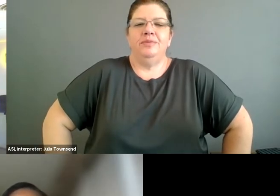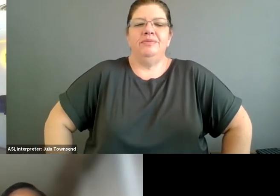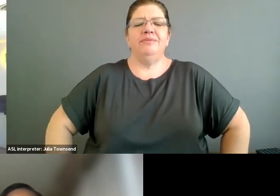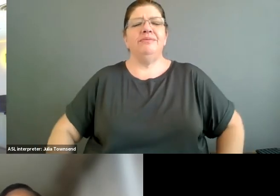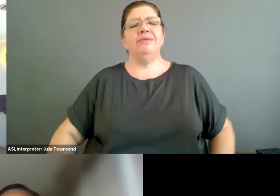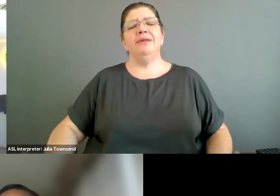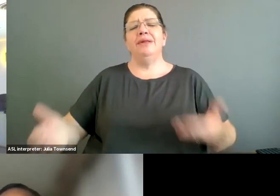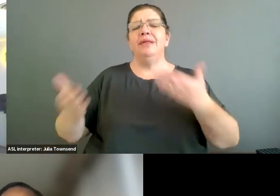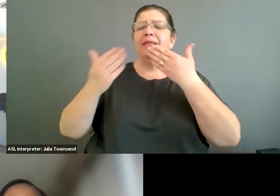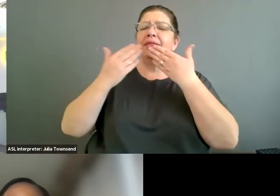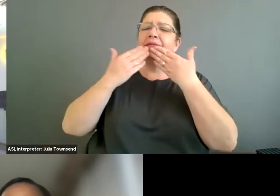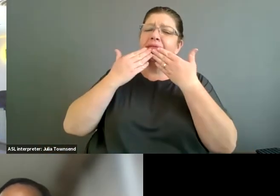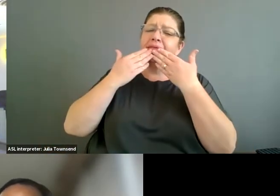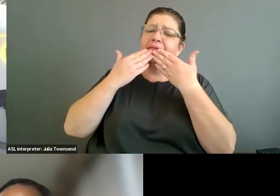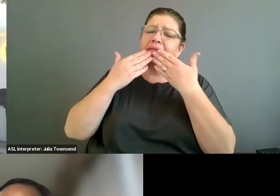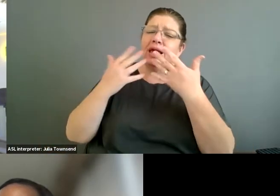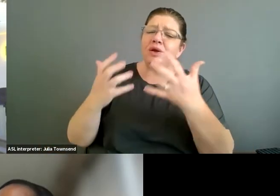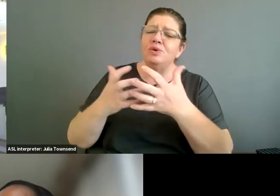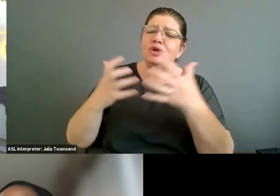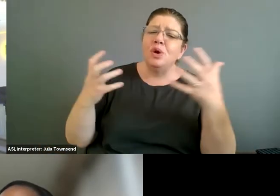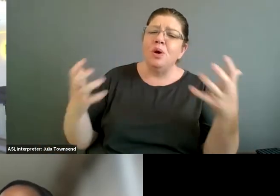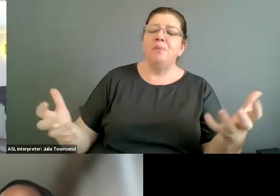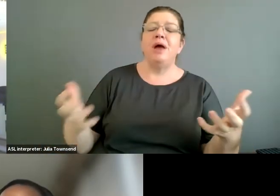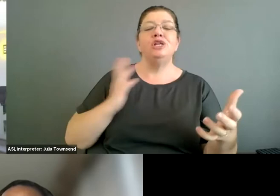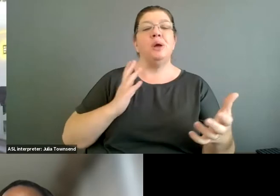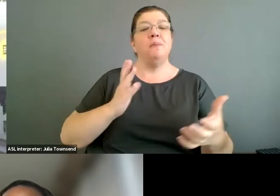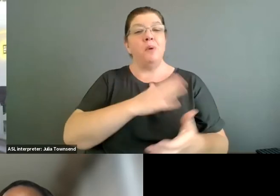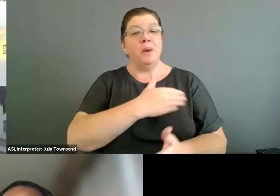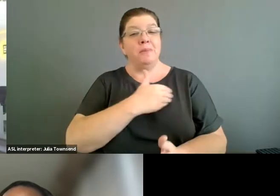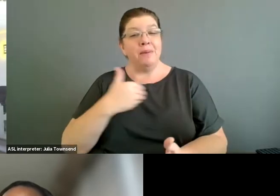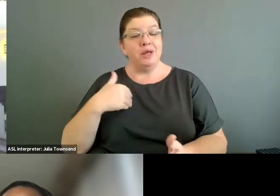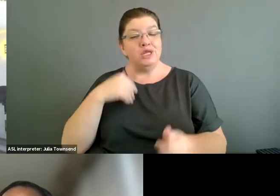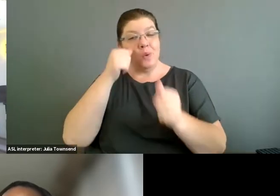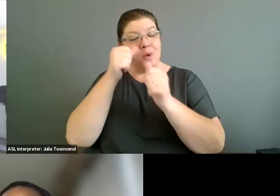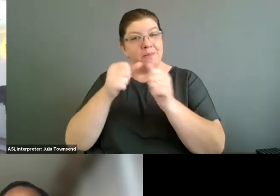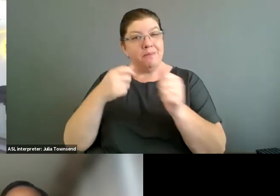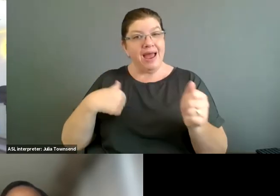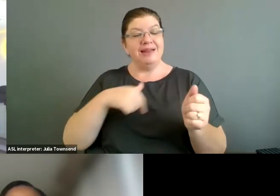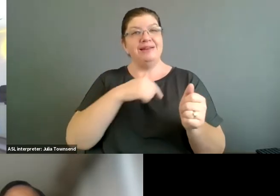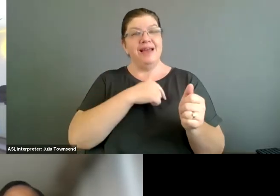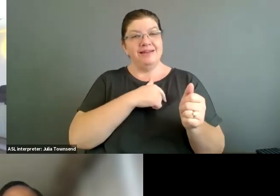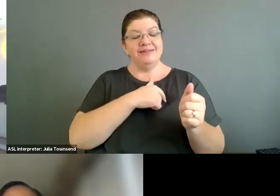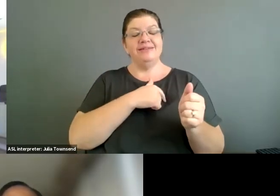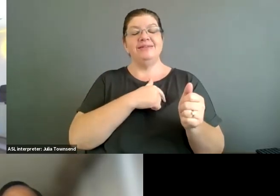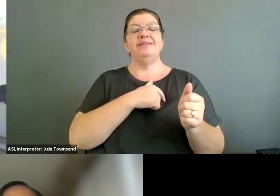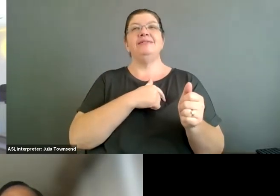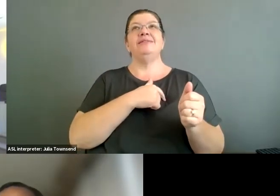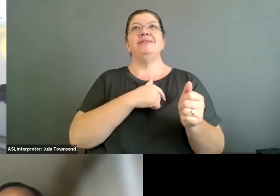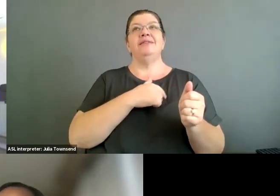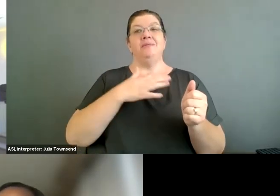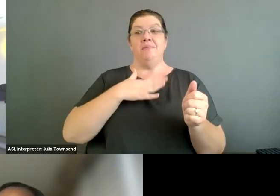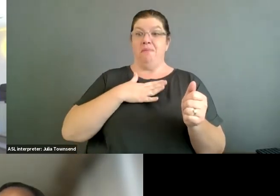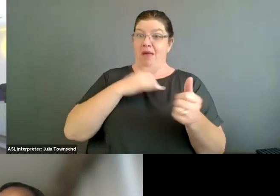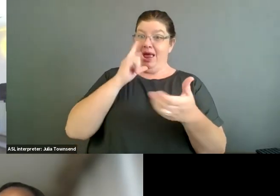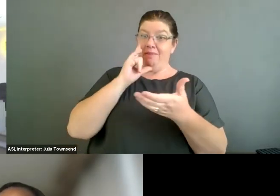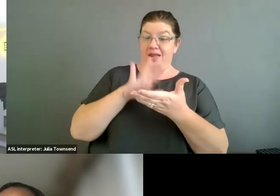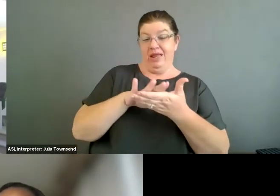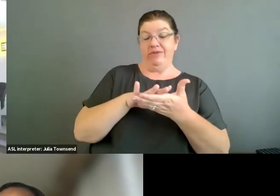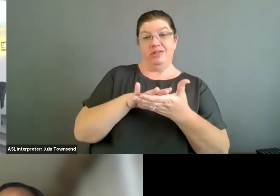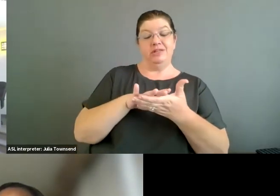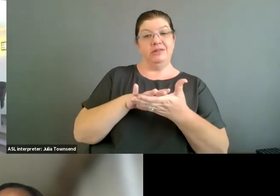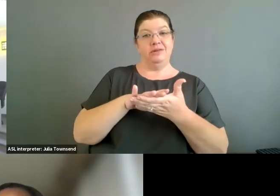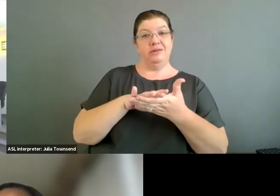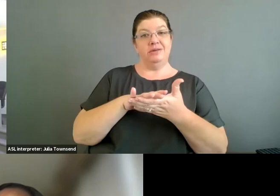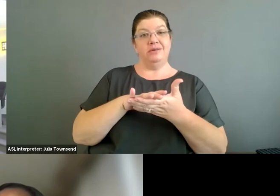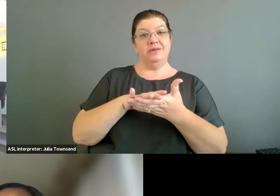Thank you. Thank you so much, Eliel. And board members, I just want to remind us that my belief is that the arts